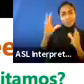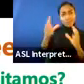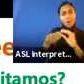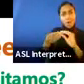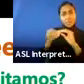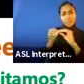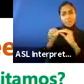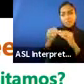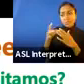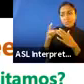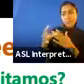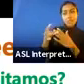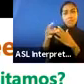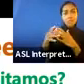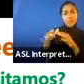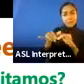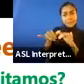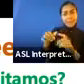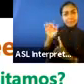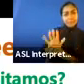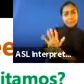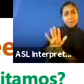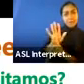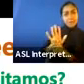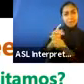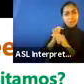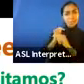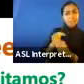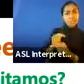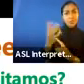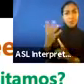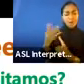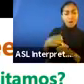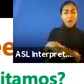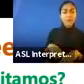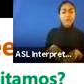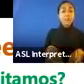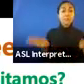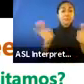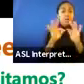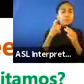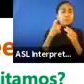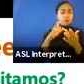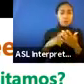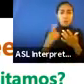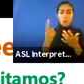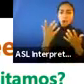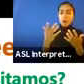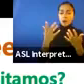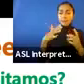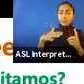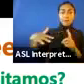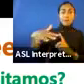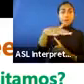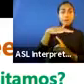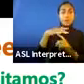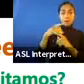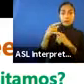particularly thinking about what traditional ecological knowledge represents in that. It